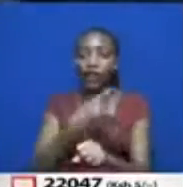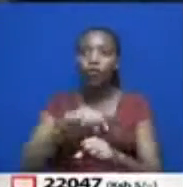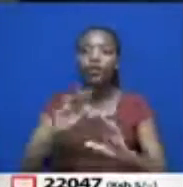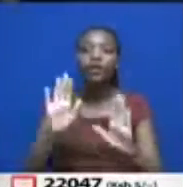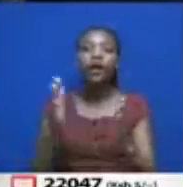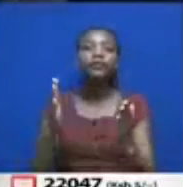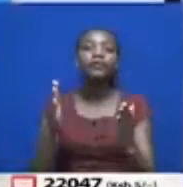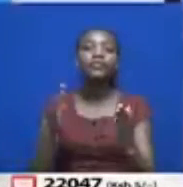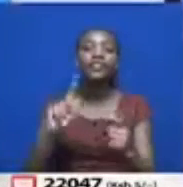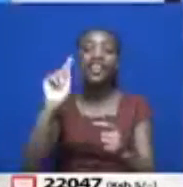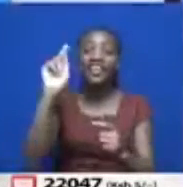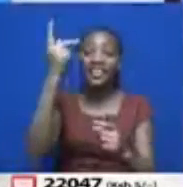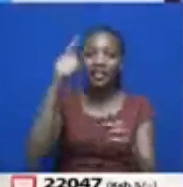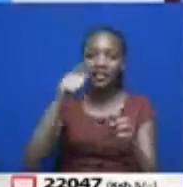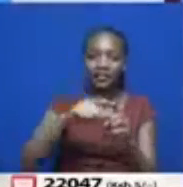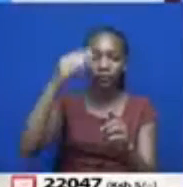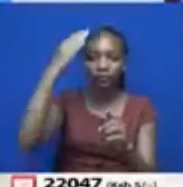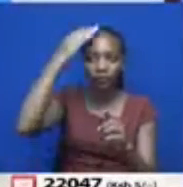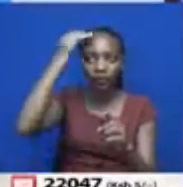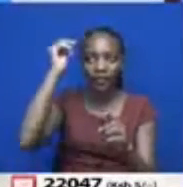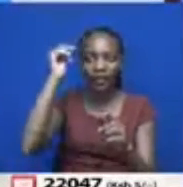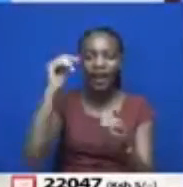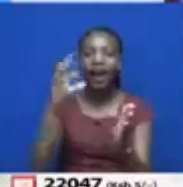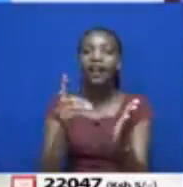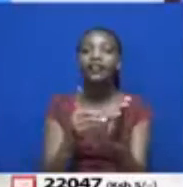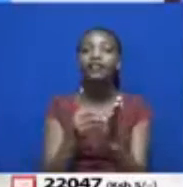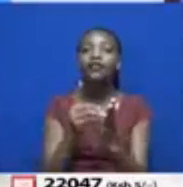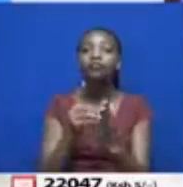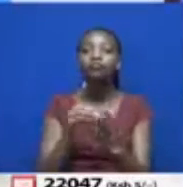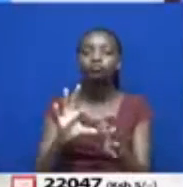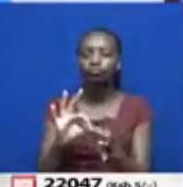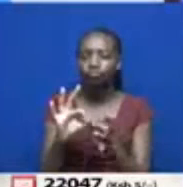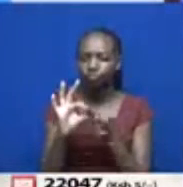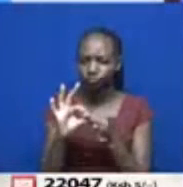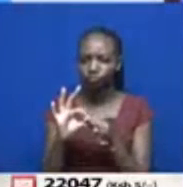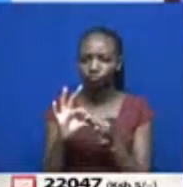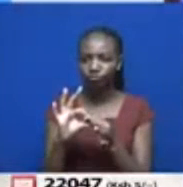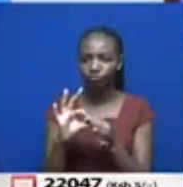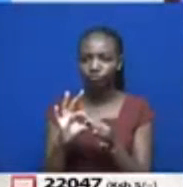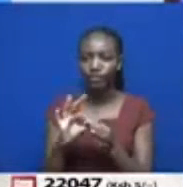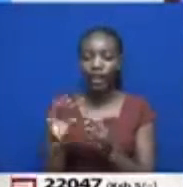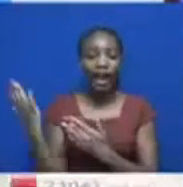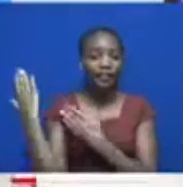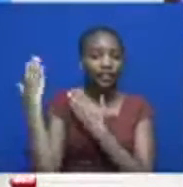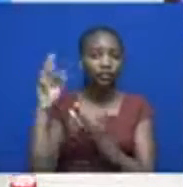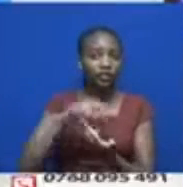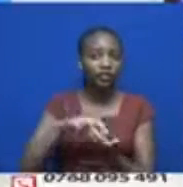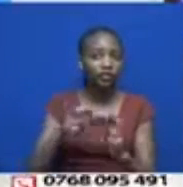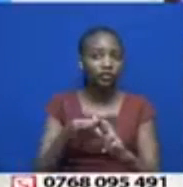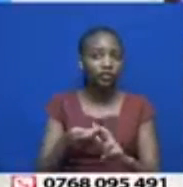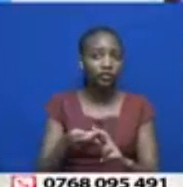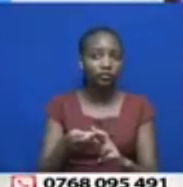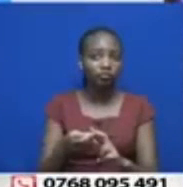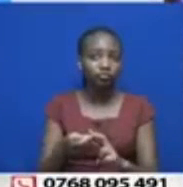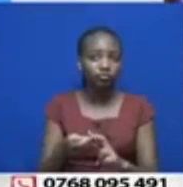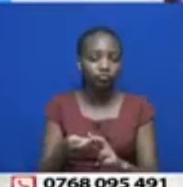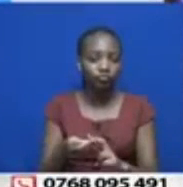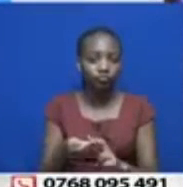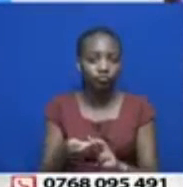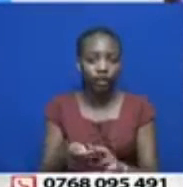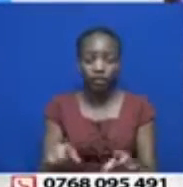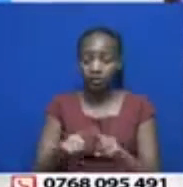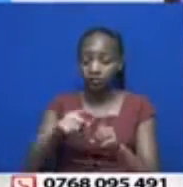and Somalia definitely has developed a close ties and historic relationship. which based on mutual